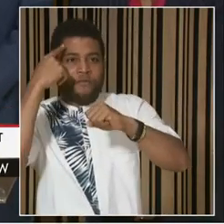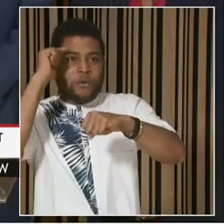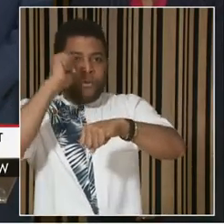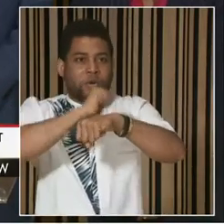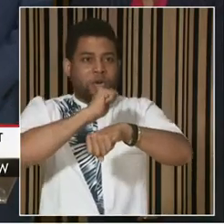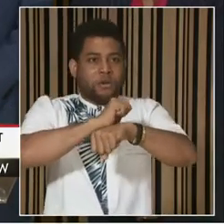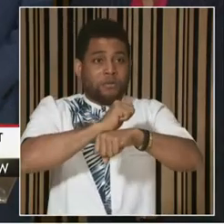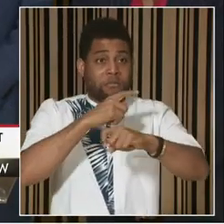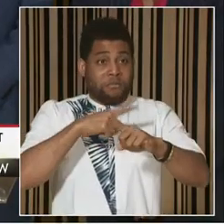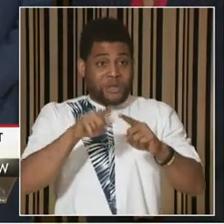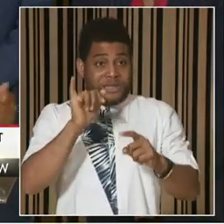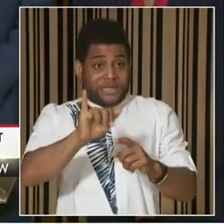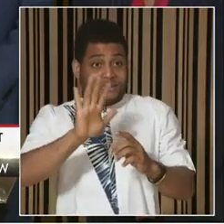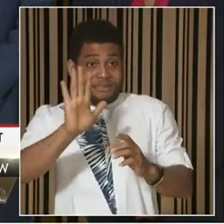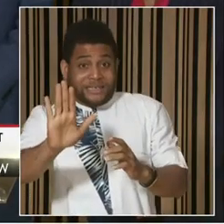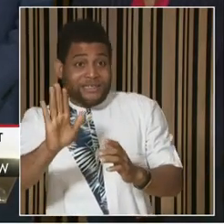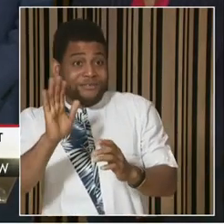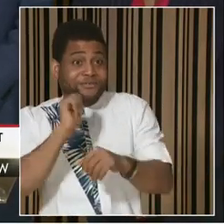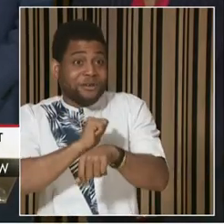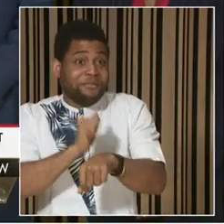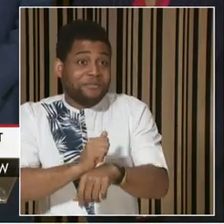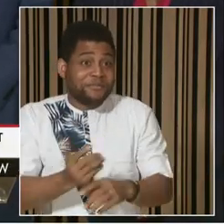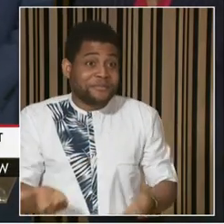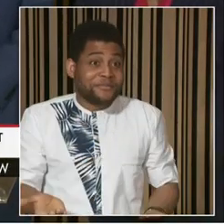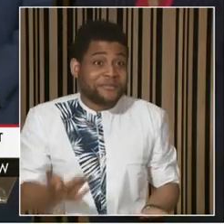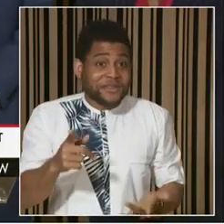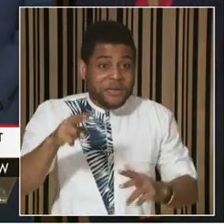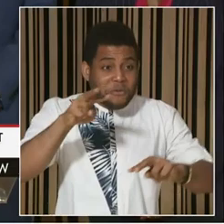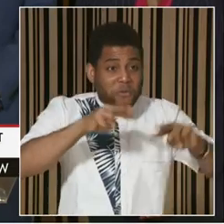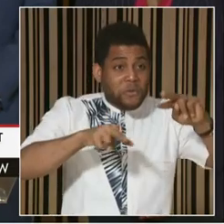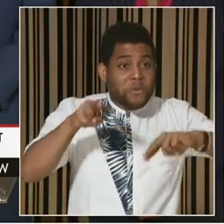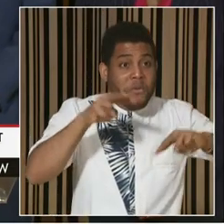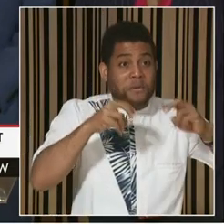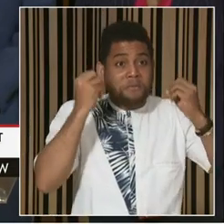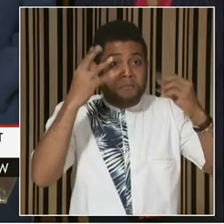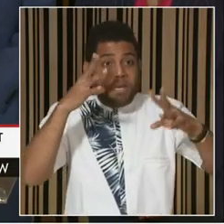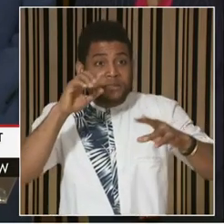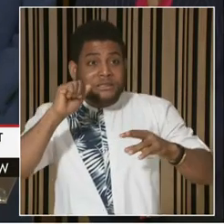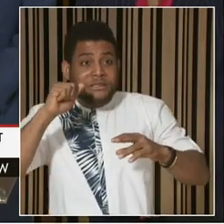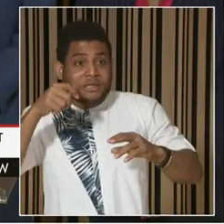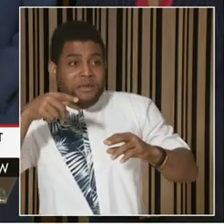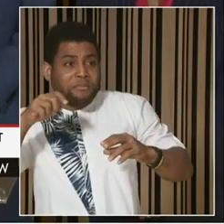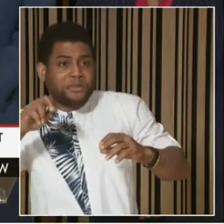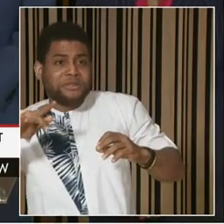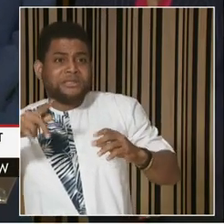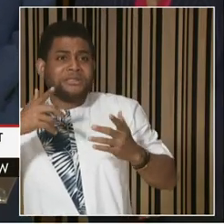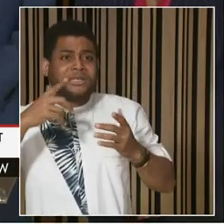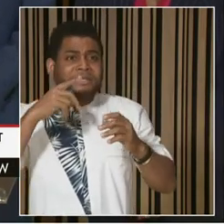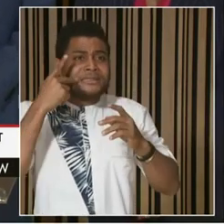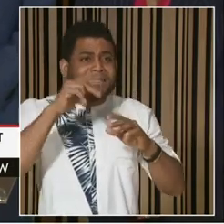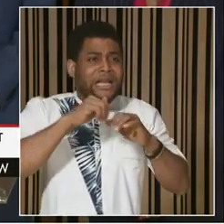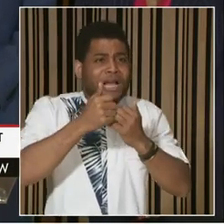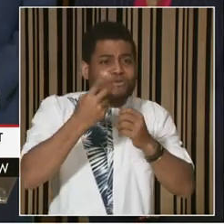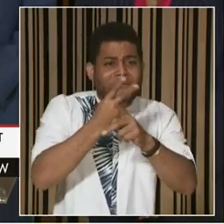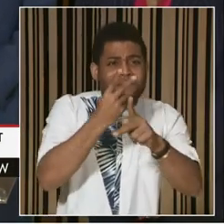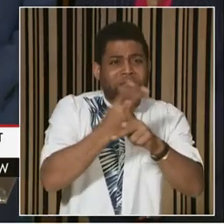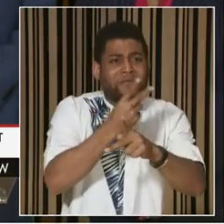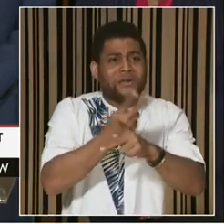their job. And they look at a lot of inputs to get that job done. But I feel fairly confident. They're not known